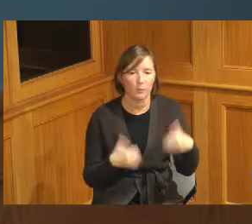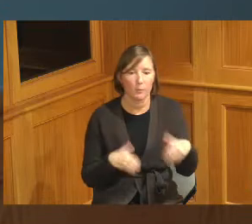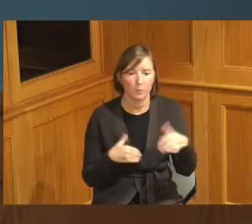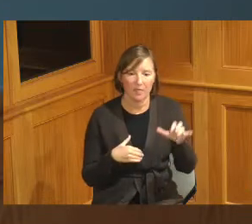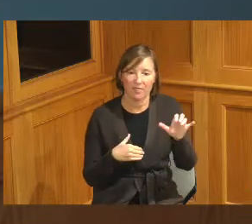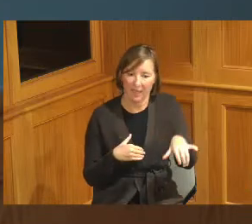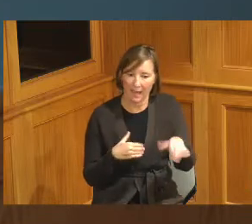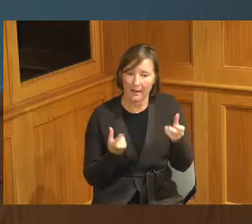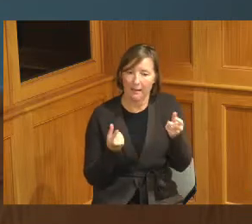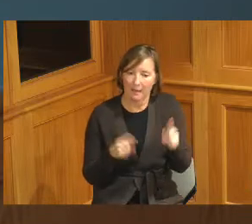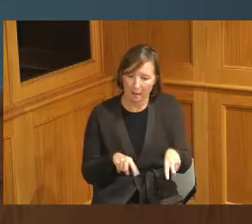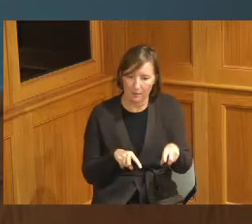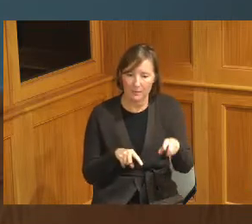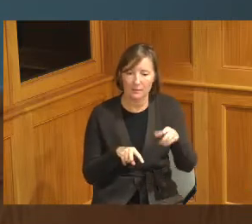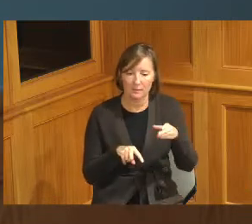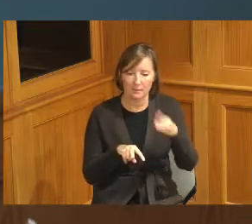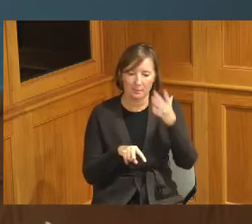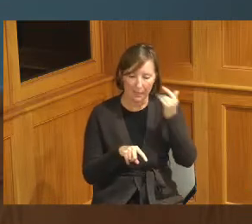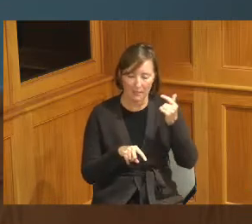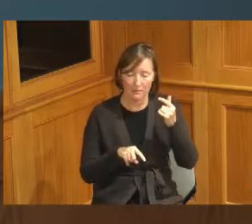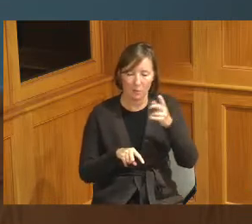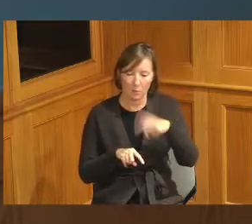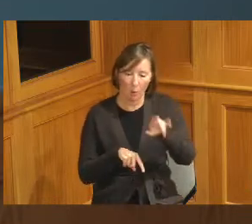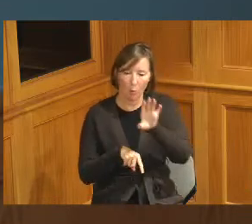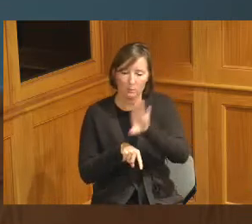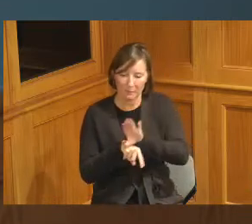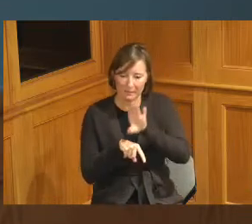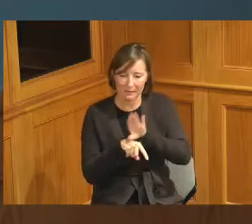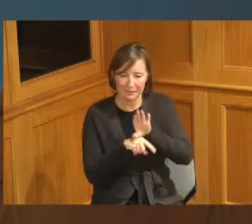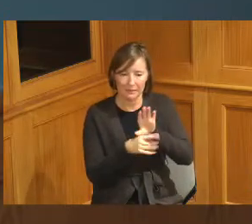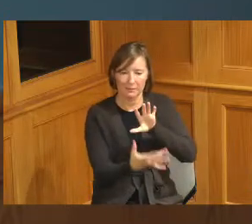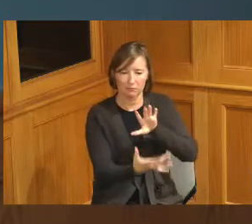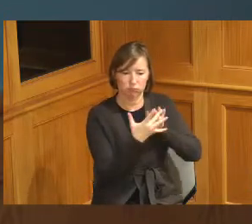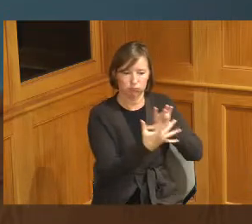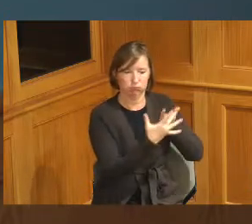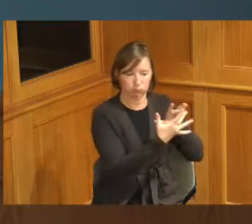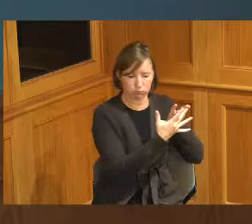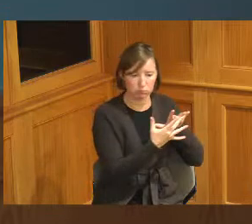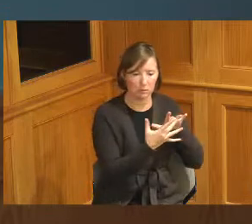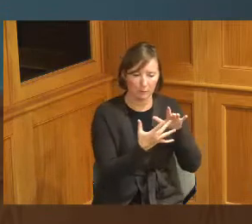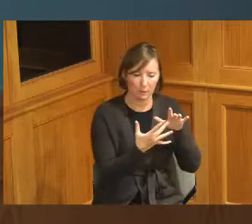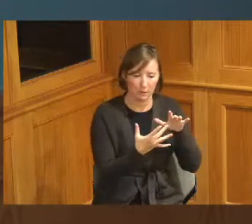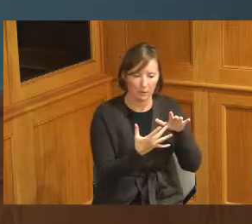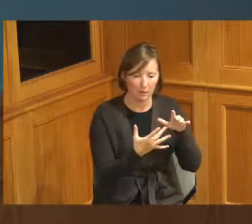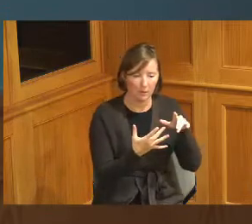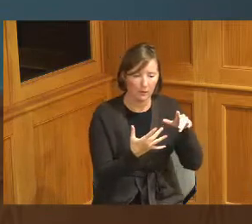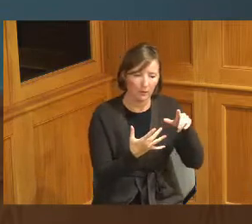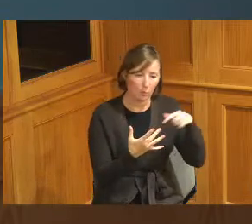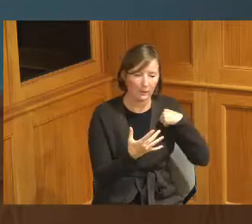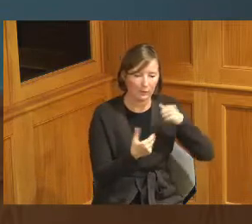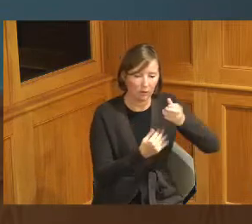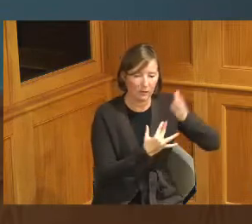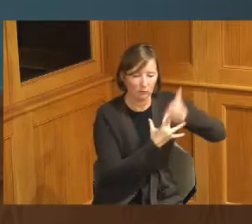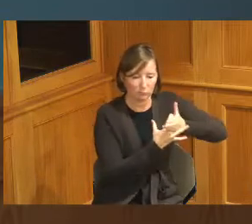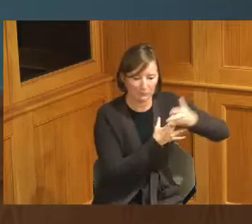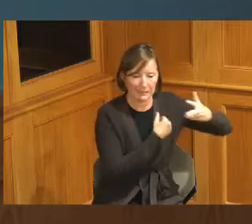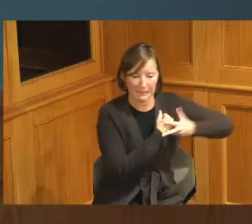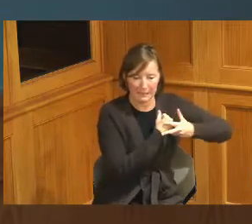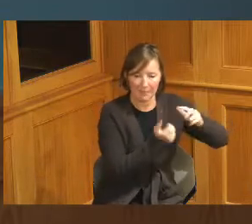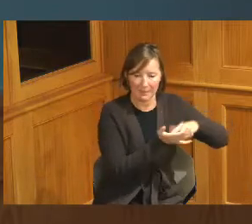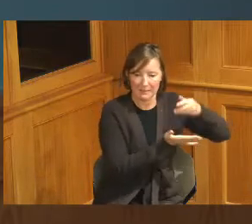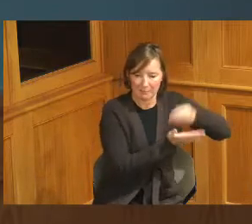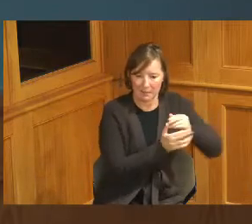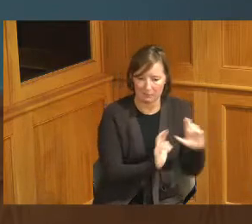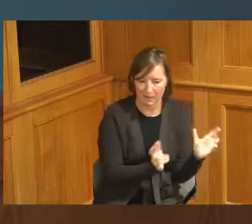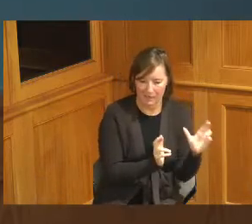those businesses that have reached out and trying to so we put a placeholder, didn't know how we were going to do it. So I